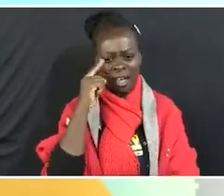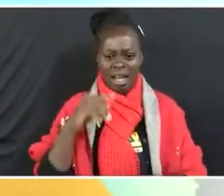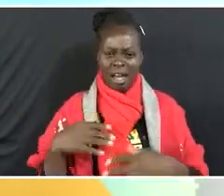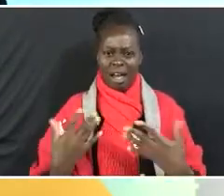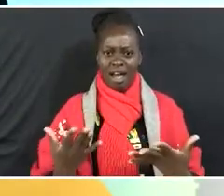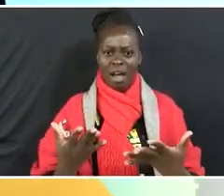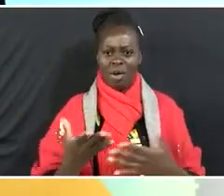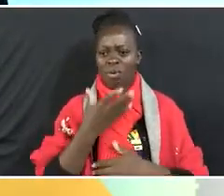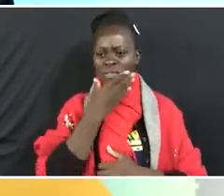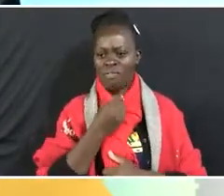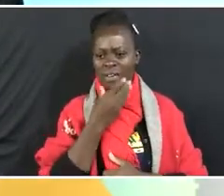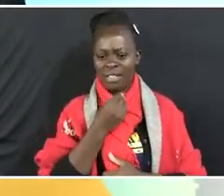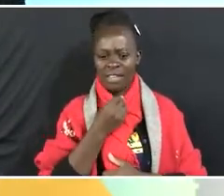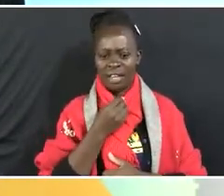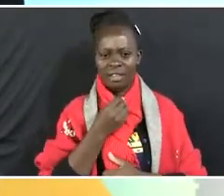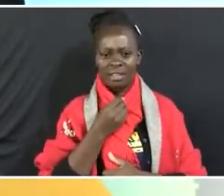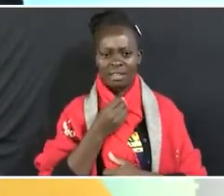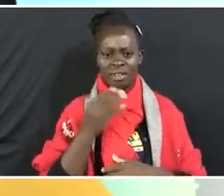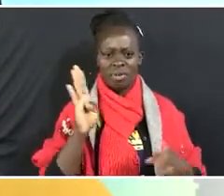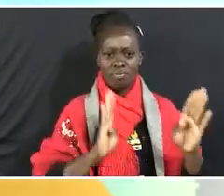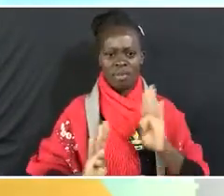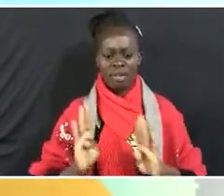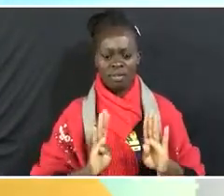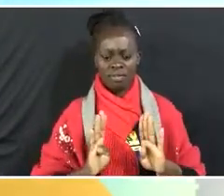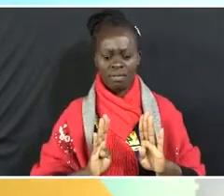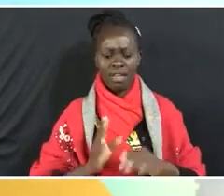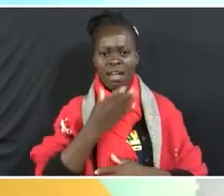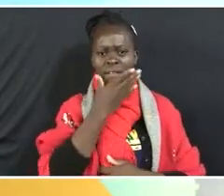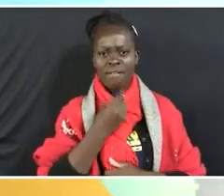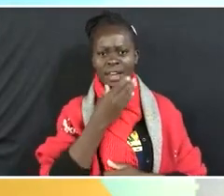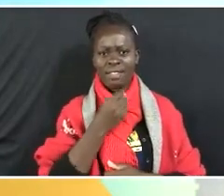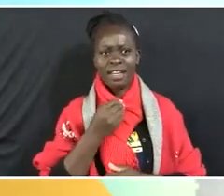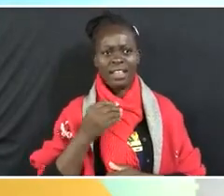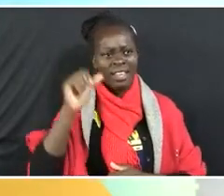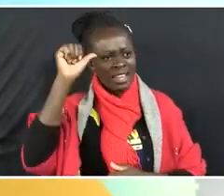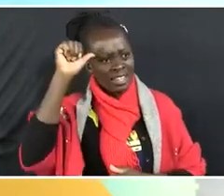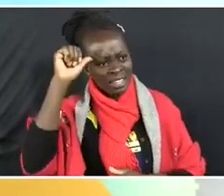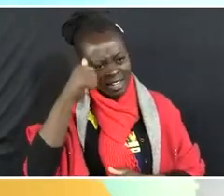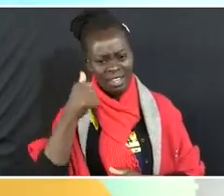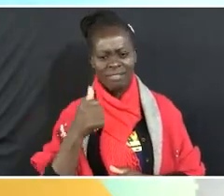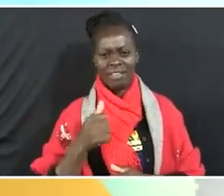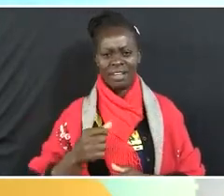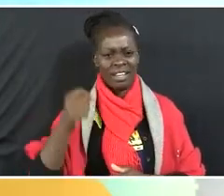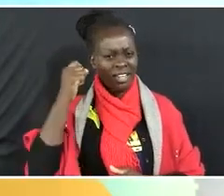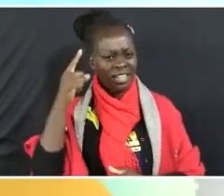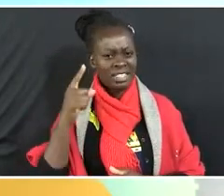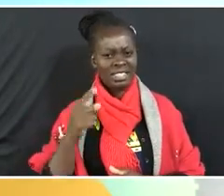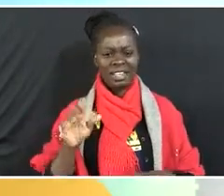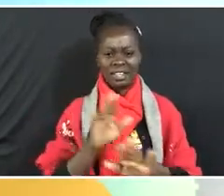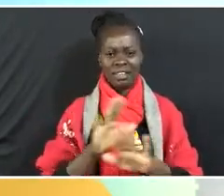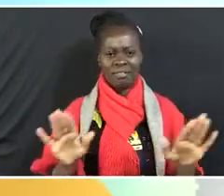handled this situation. He was very wise and had a world of experience.